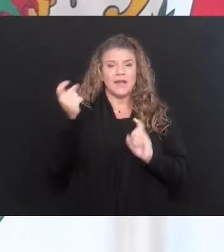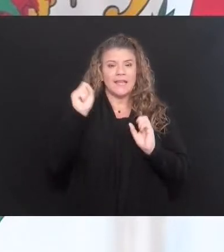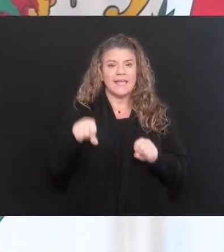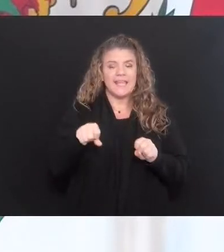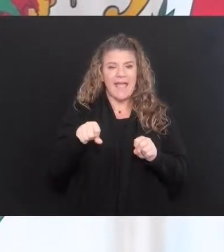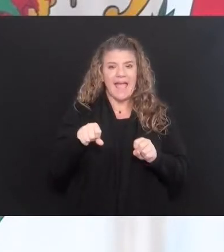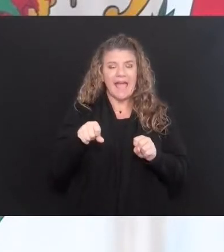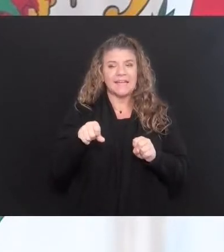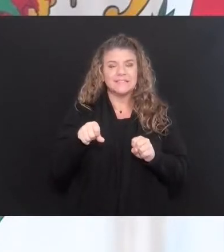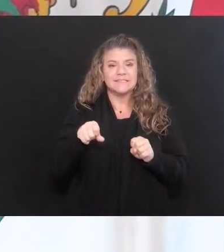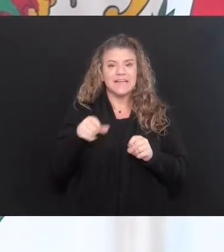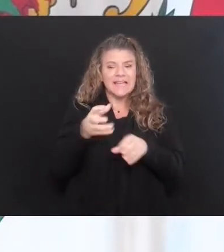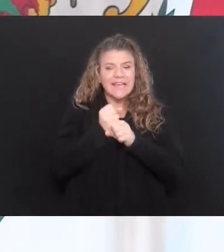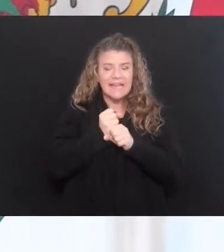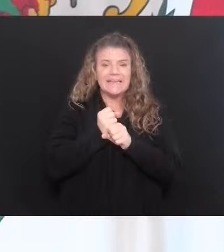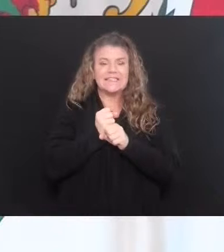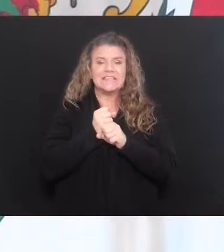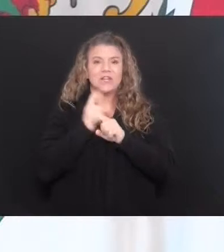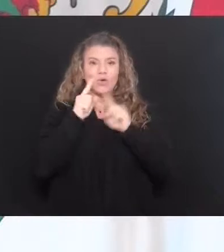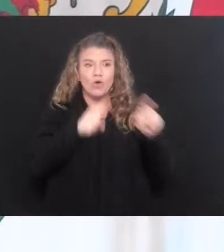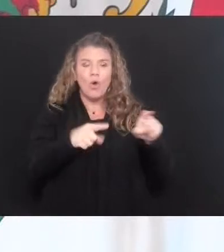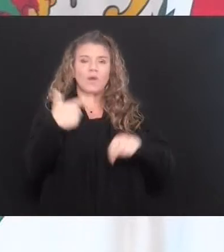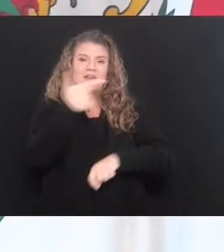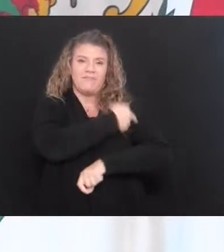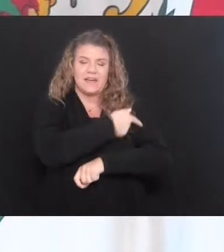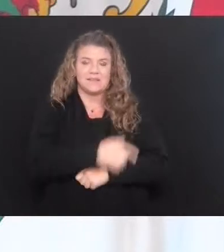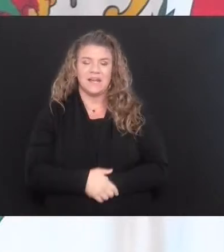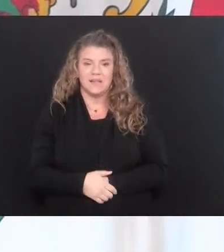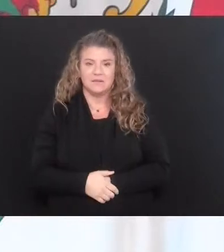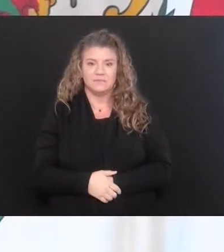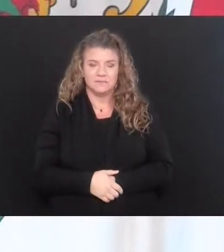possibly incentivize to go get vaccinated.